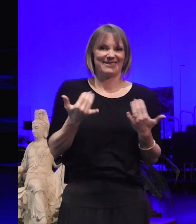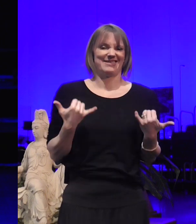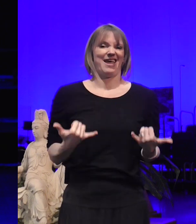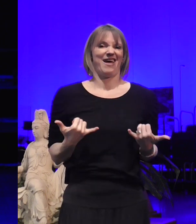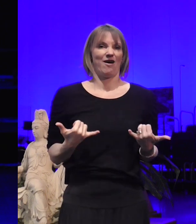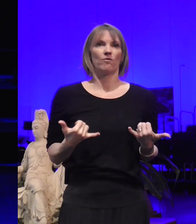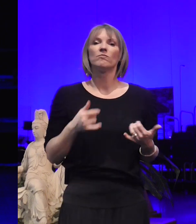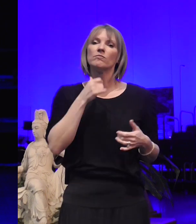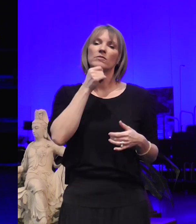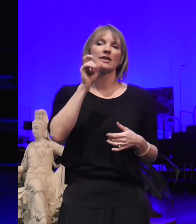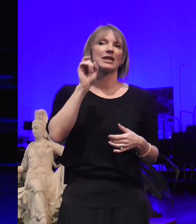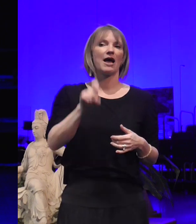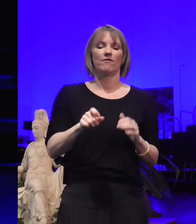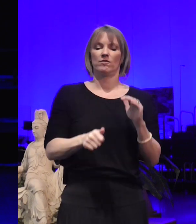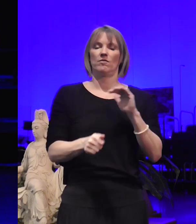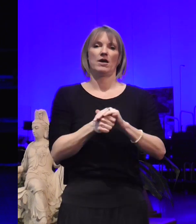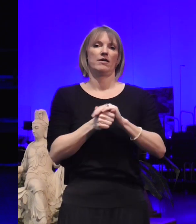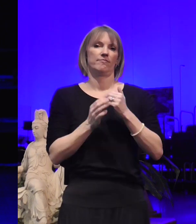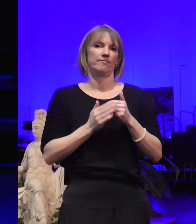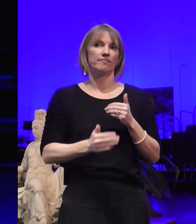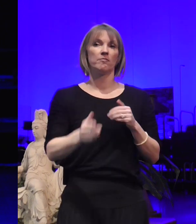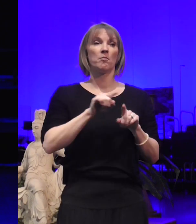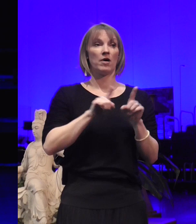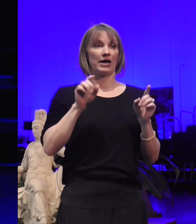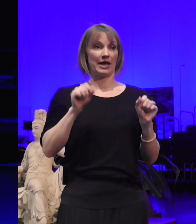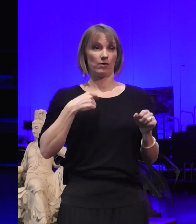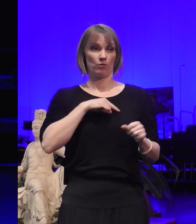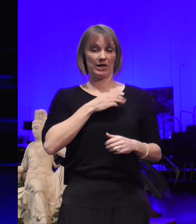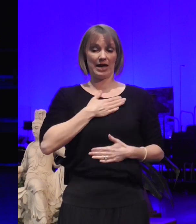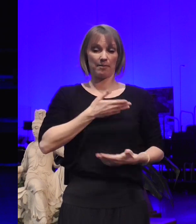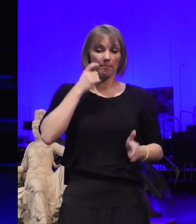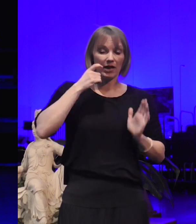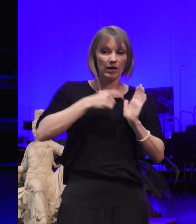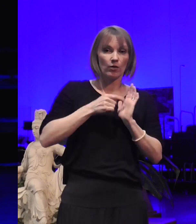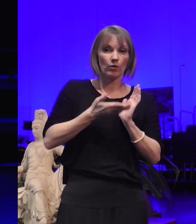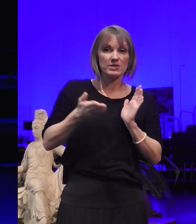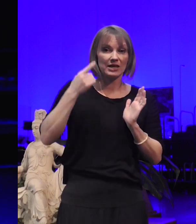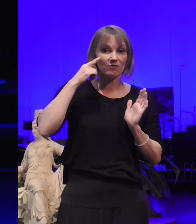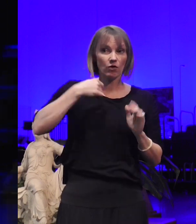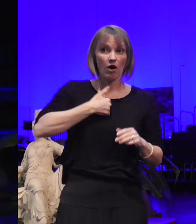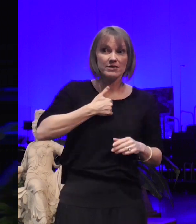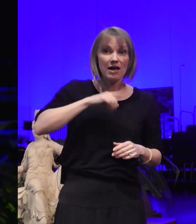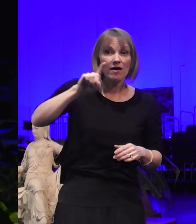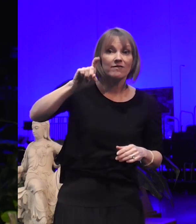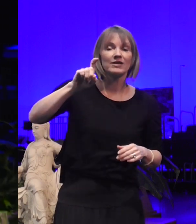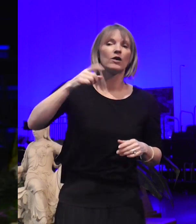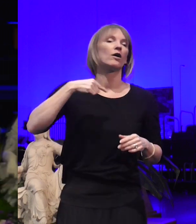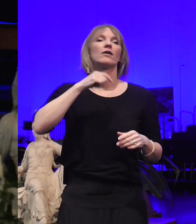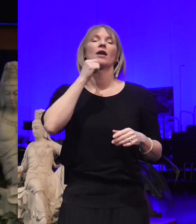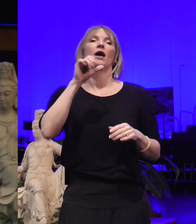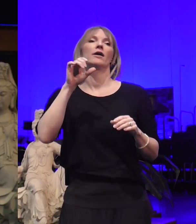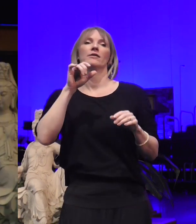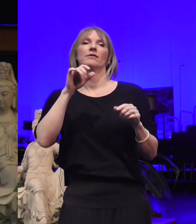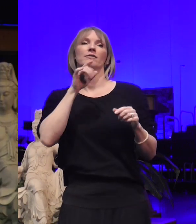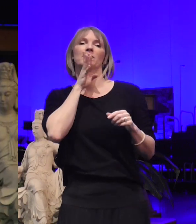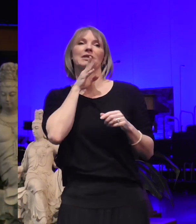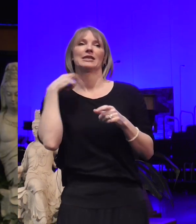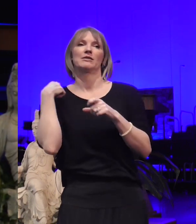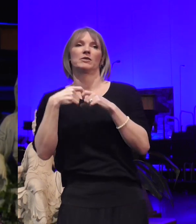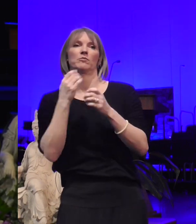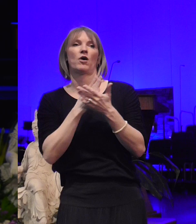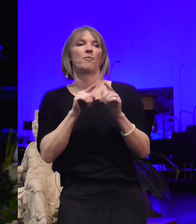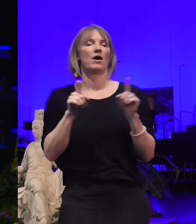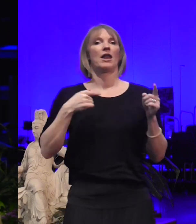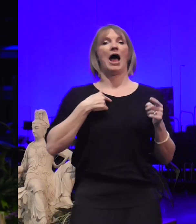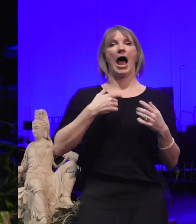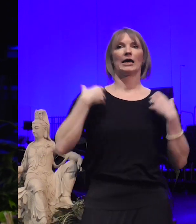now and doesn't have to keep it hidden. But can we admit those things to ourselves? Do we want to say we won't do the Spanish part, but we'll do the English part, okay?